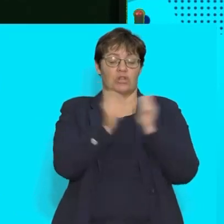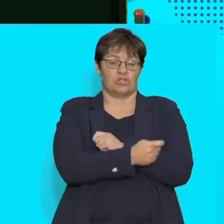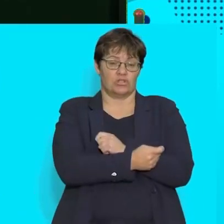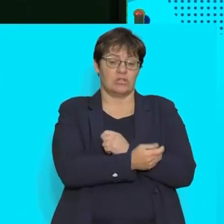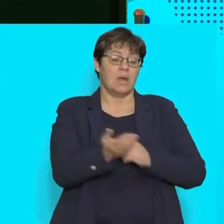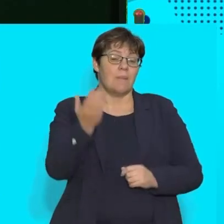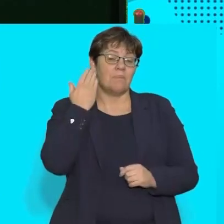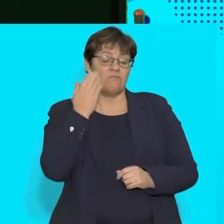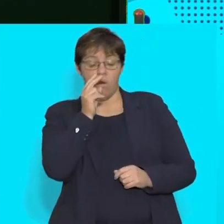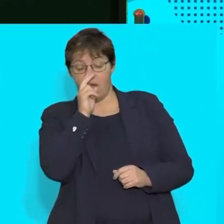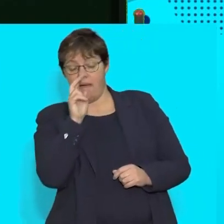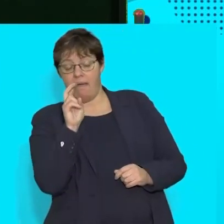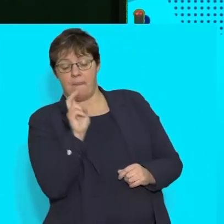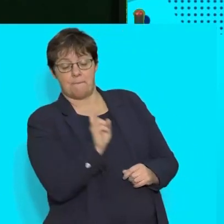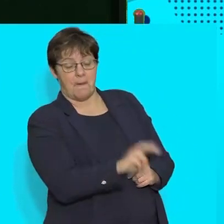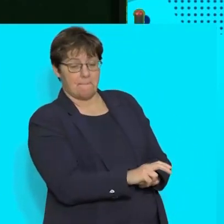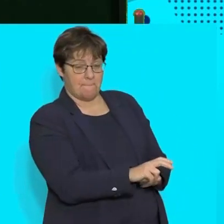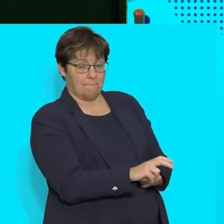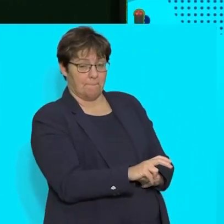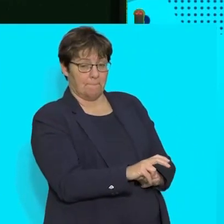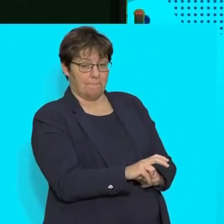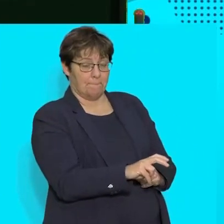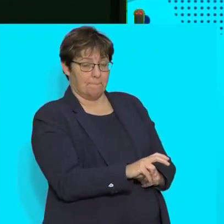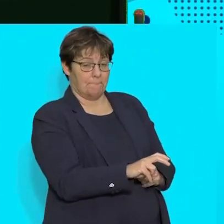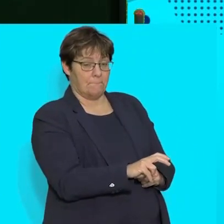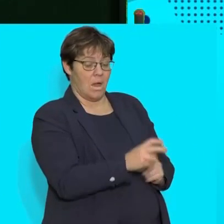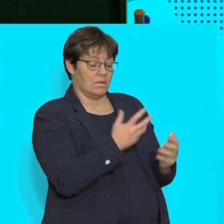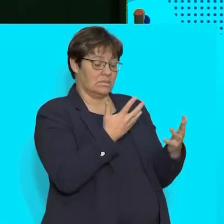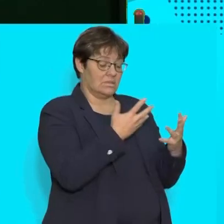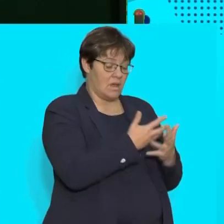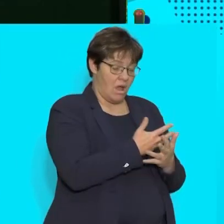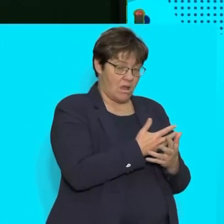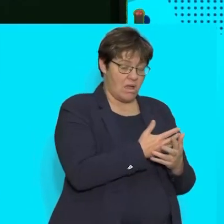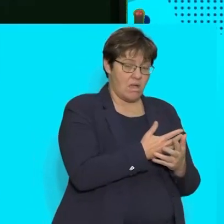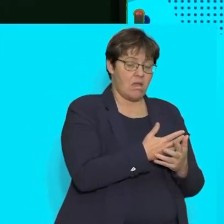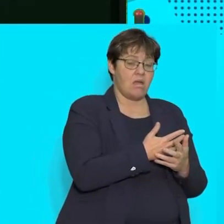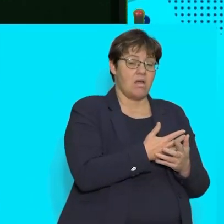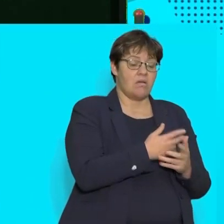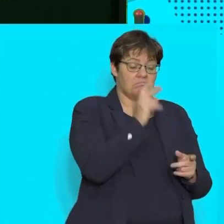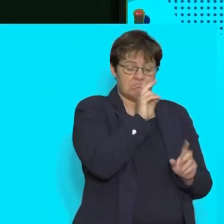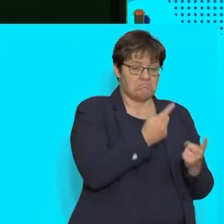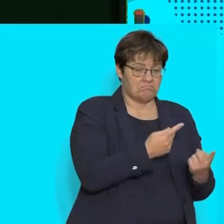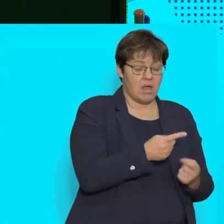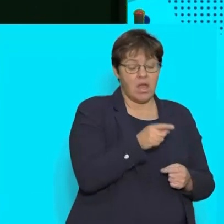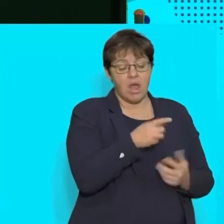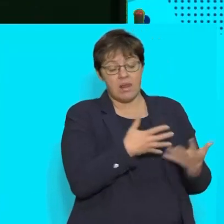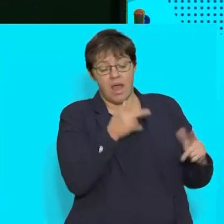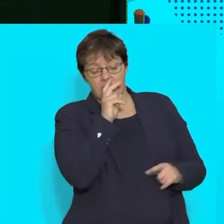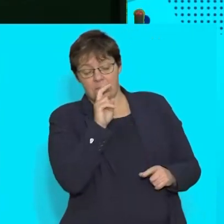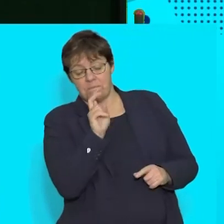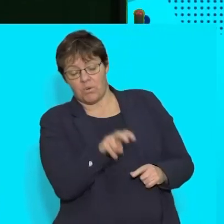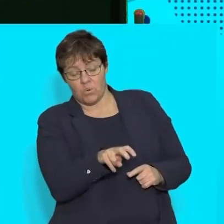So previously, in that other question, we looked at the predator bird, which was an owl, and its ability to